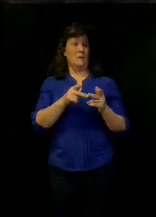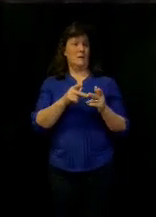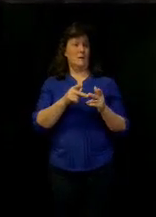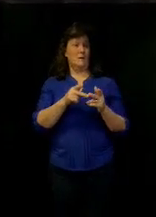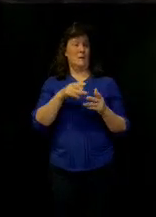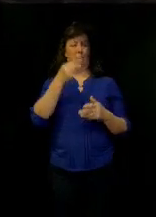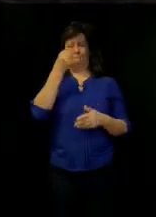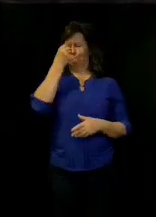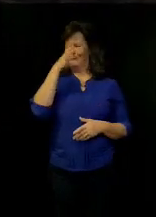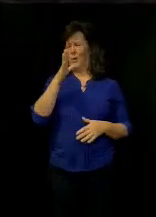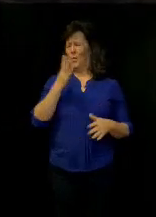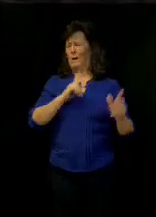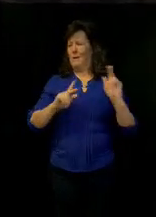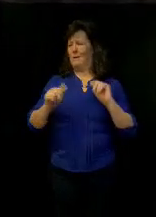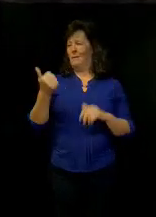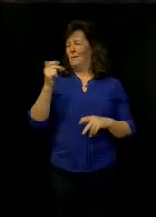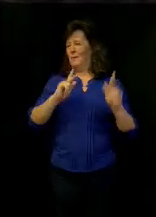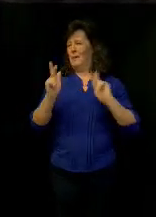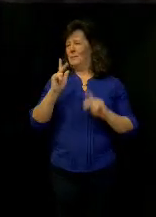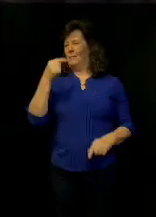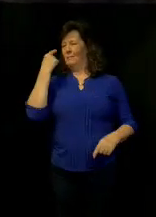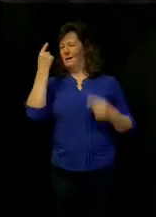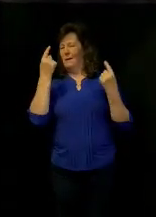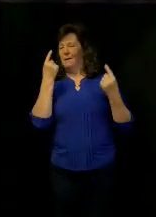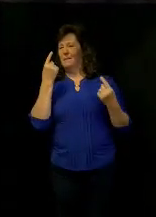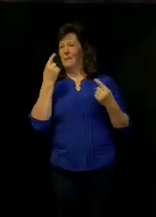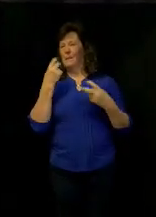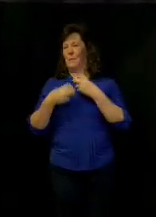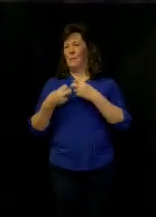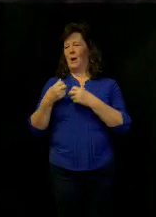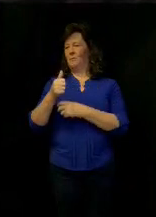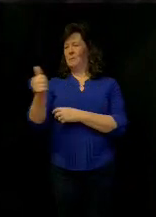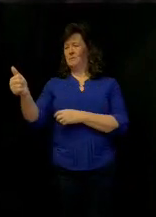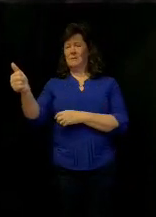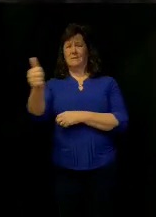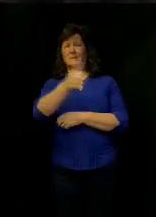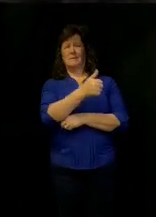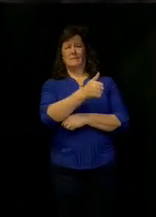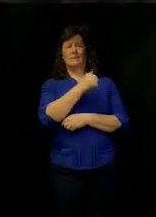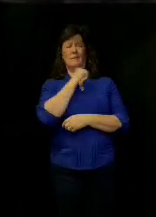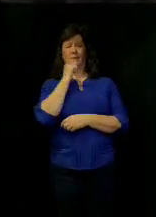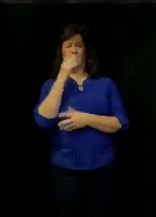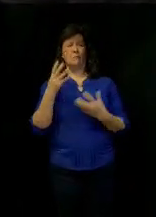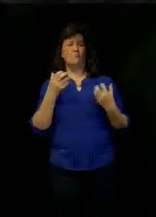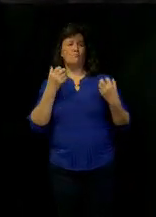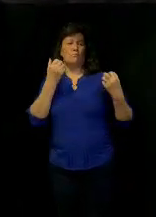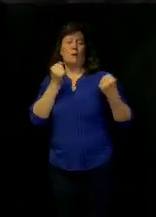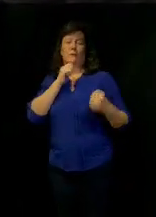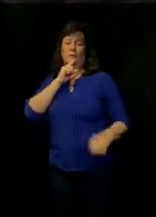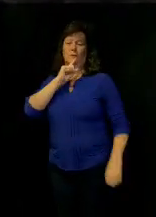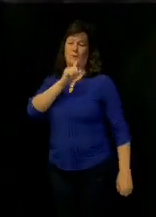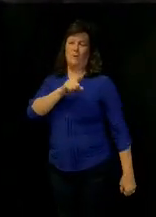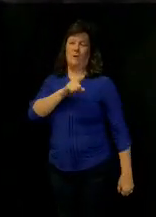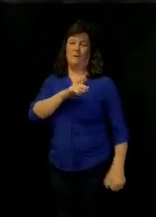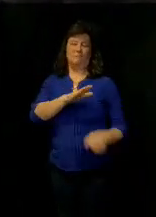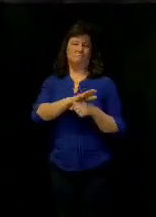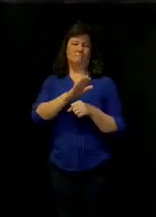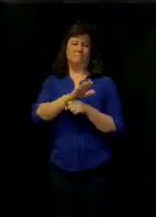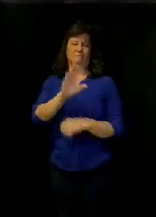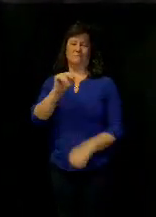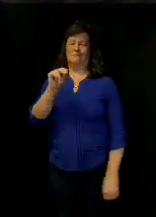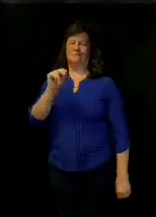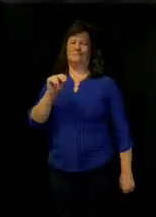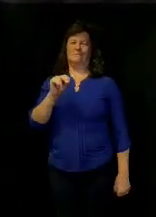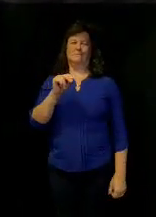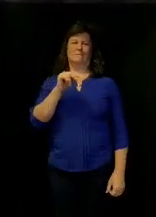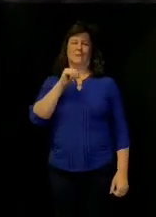It doesn't matter. The people that are sitting there looking at it, they got problems themselves. They're just not brave enough to respond. Not brave enough. Now, I'm not